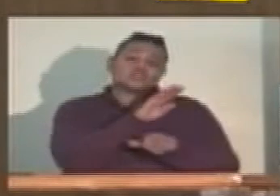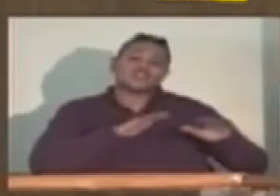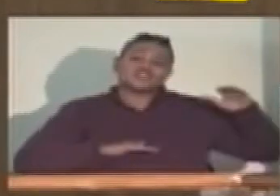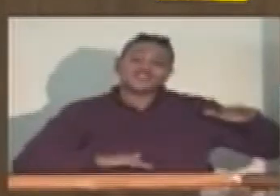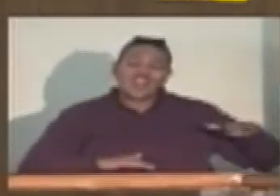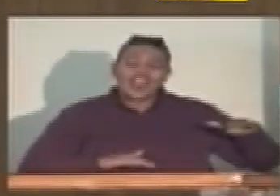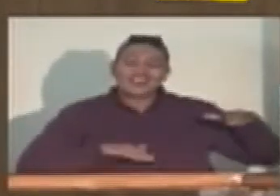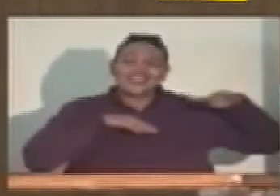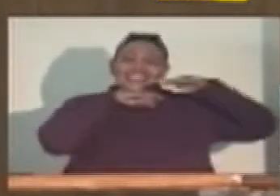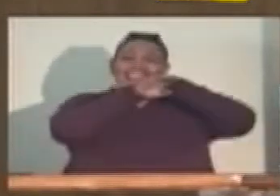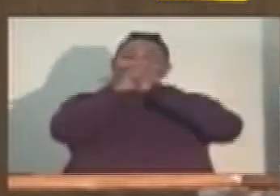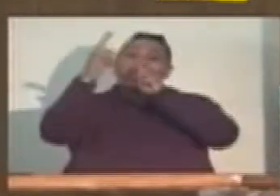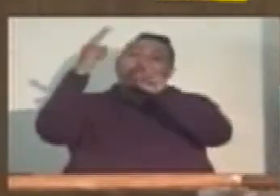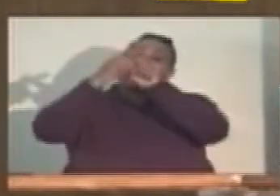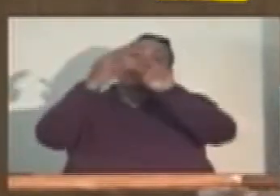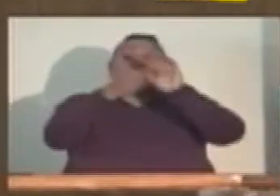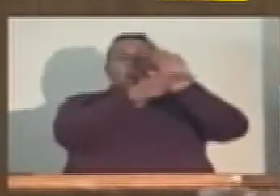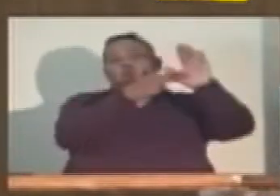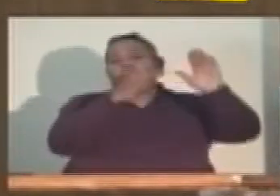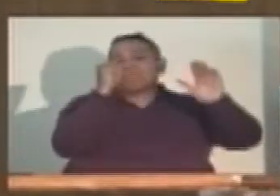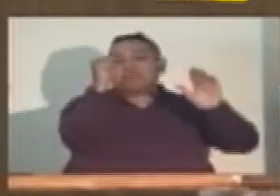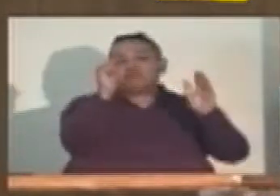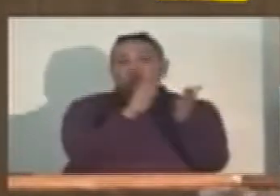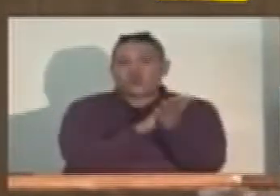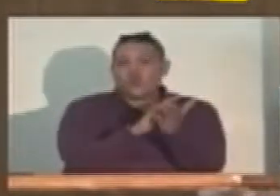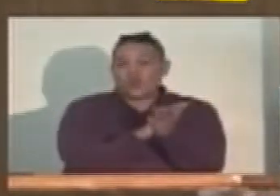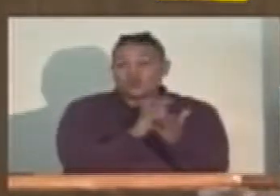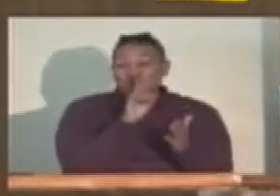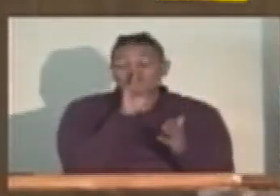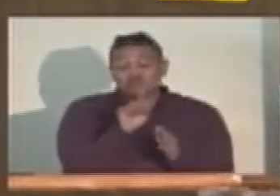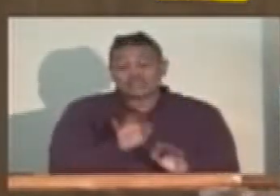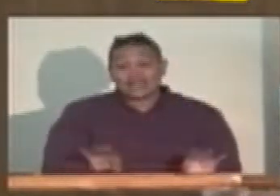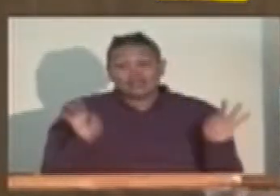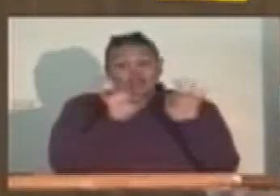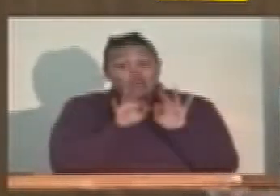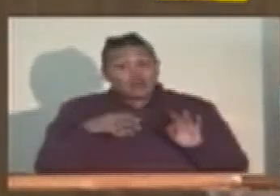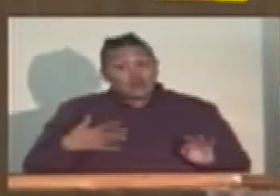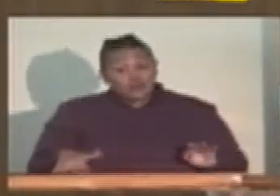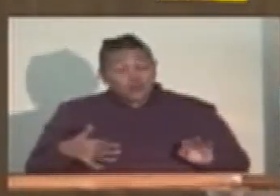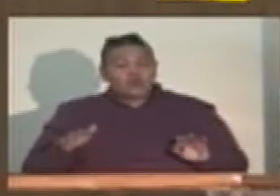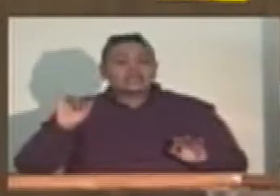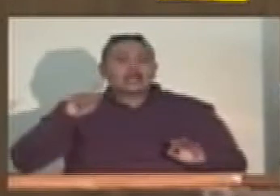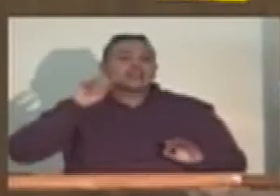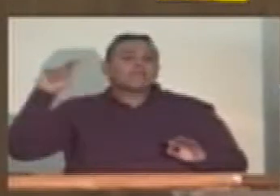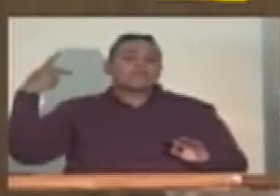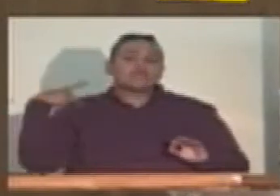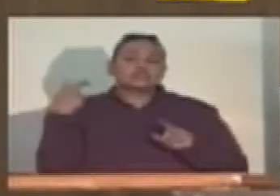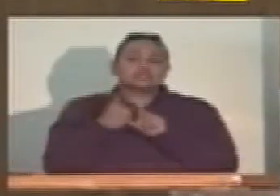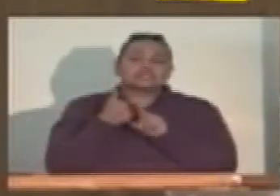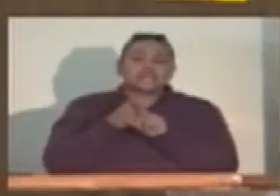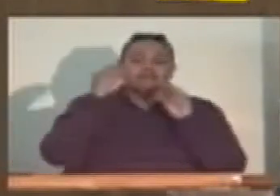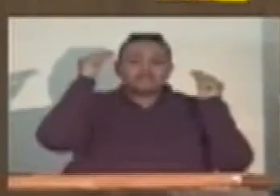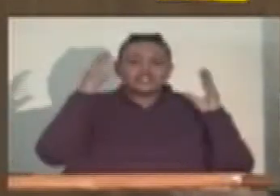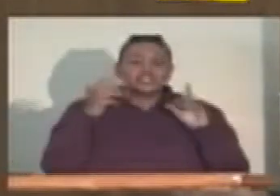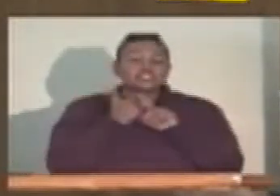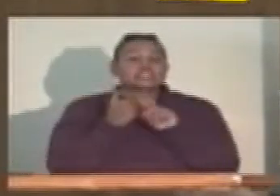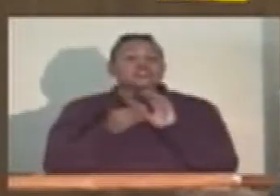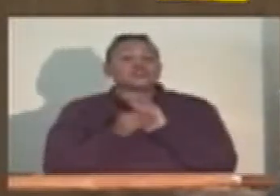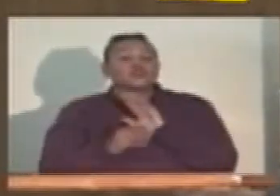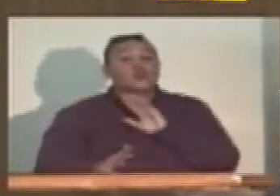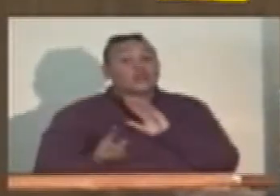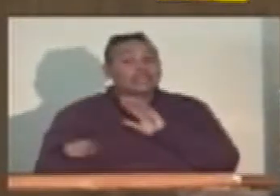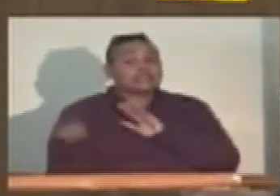into a name brand school. And so it is absolutely imperative that the principals, the teachers, the